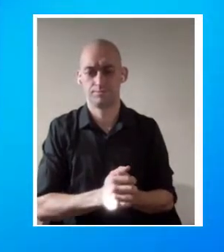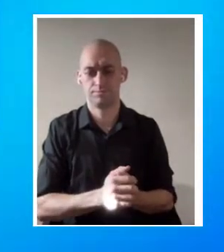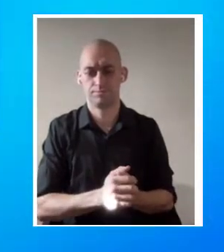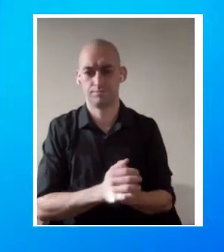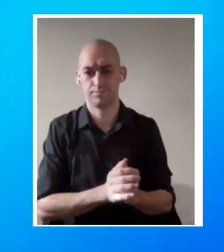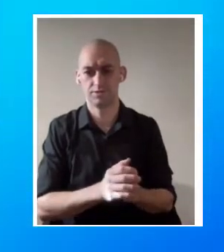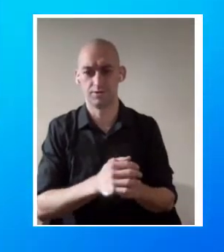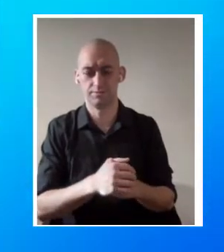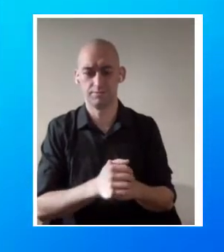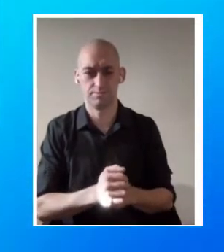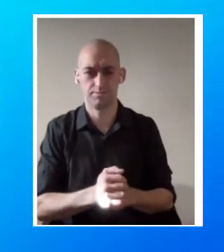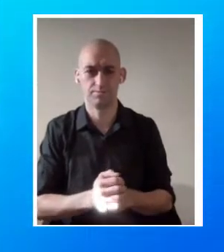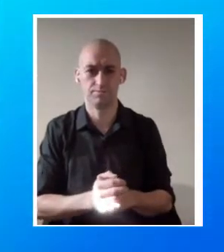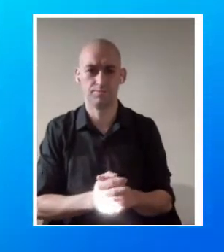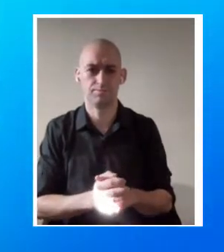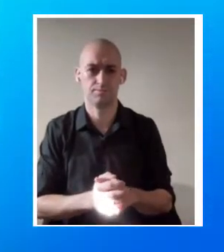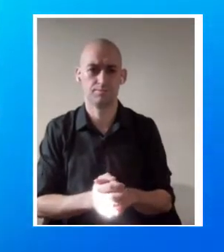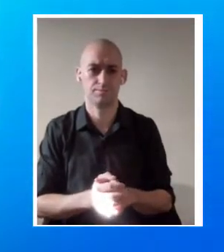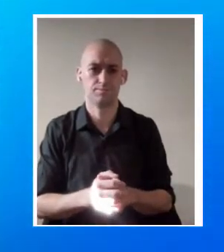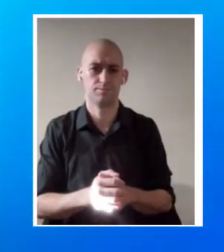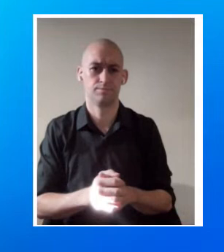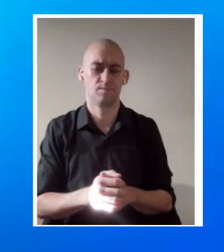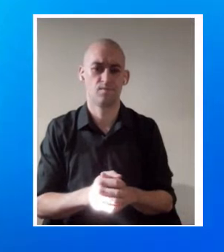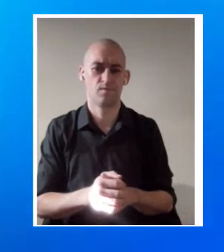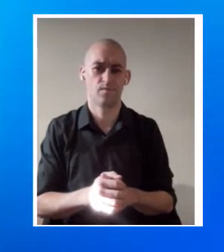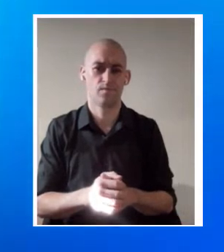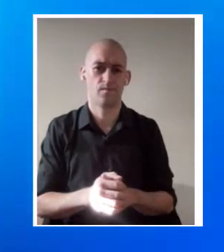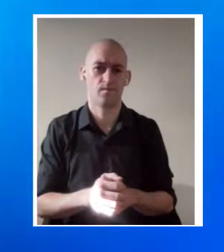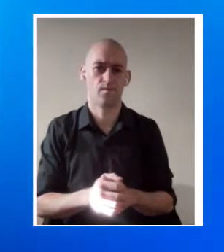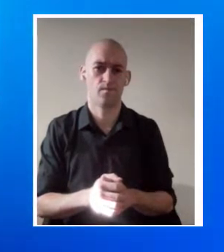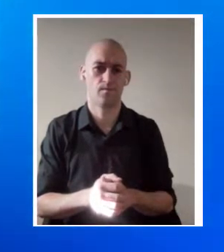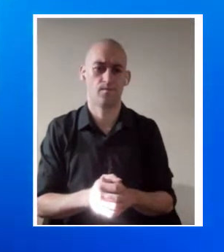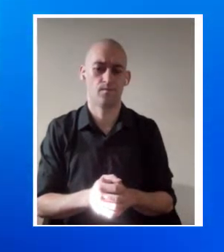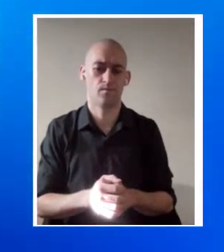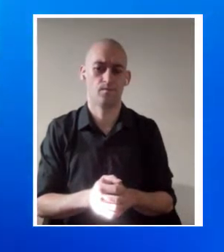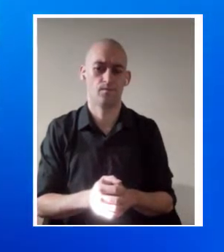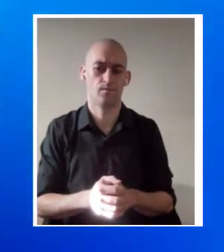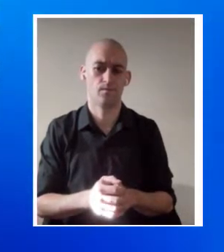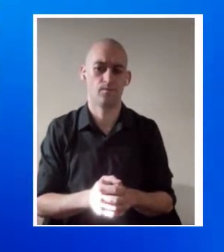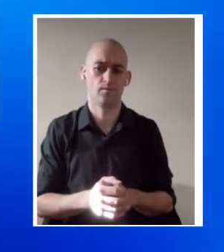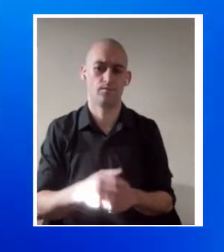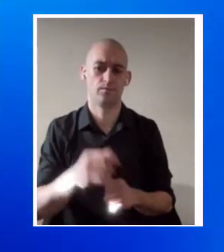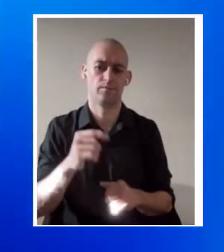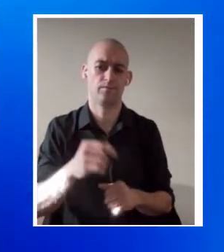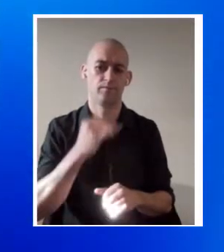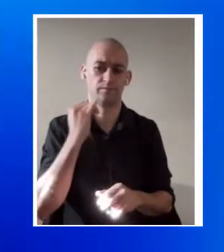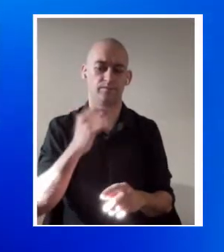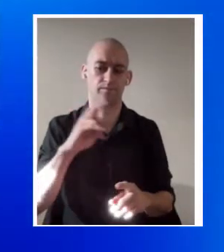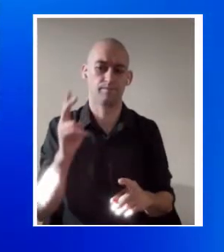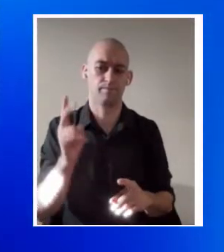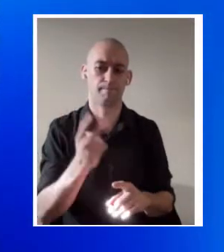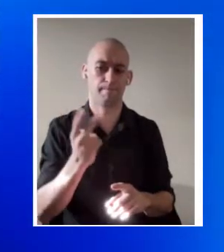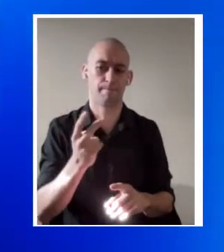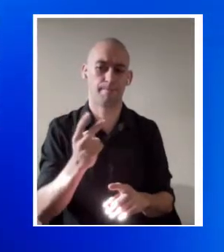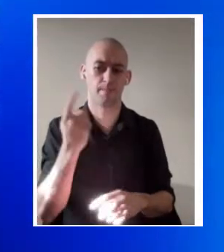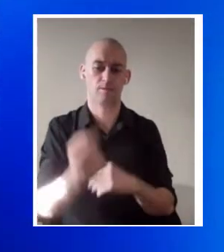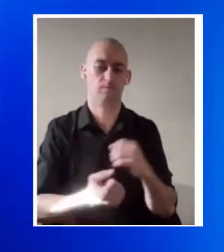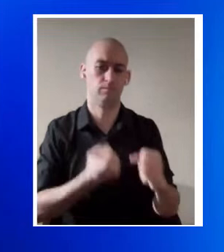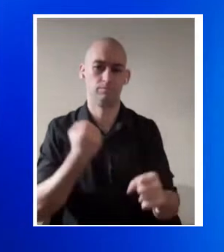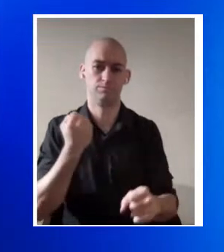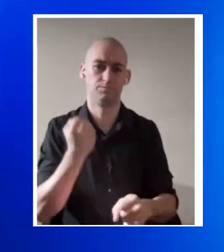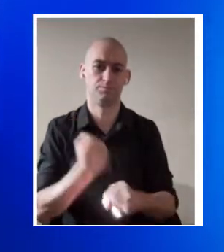action plan is like a chapter in the Consolidated Plan. This is the 2nd annual action plan under the